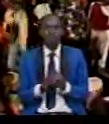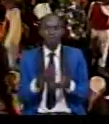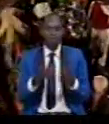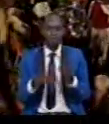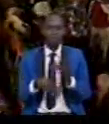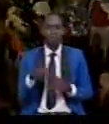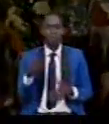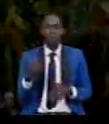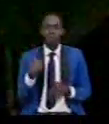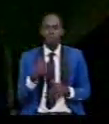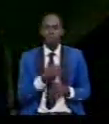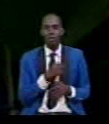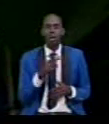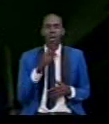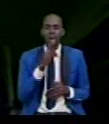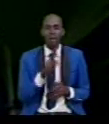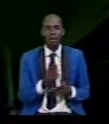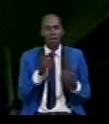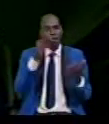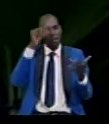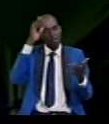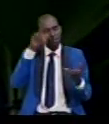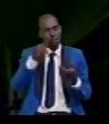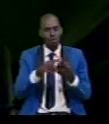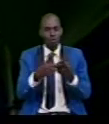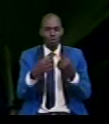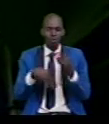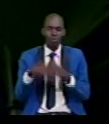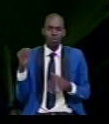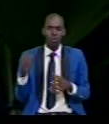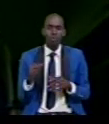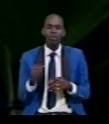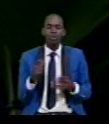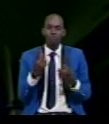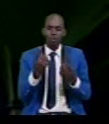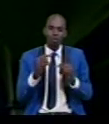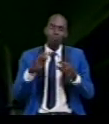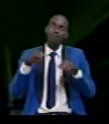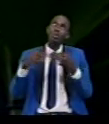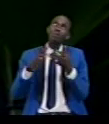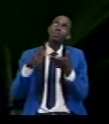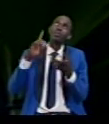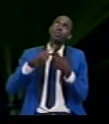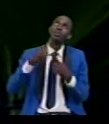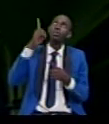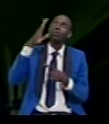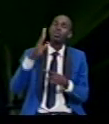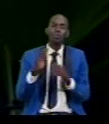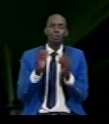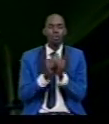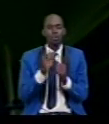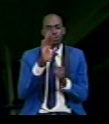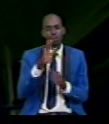you. Come and glorify God with your testimony. Start coming out.